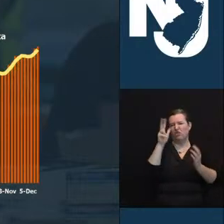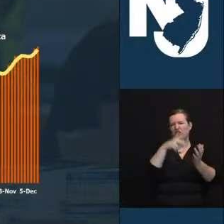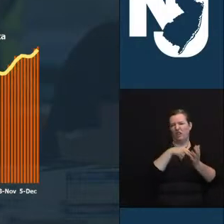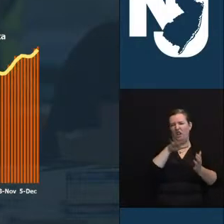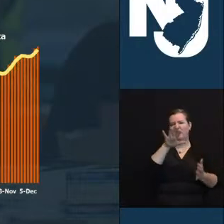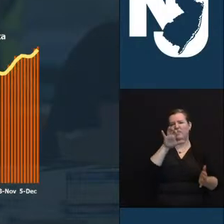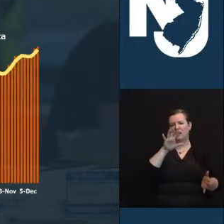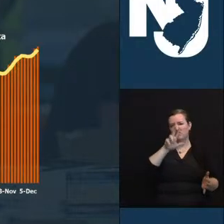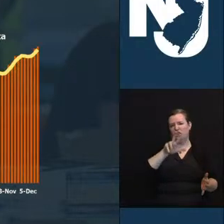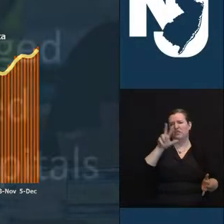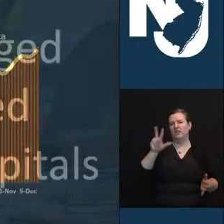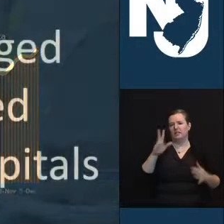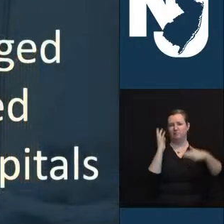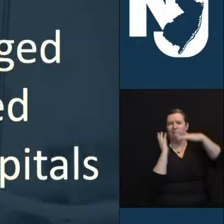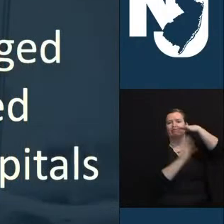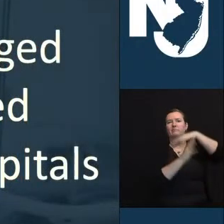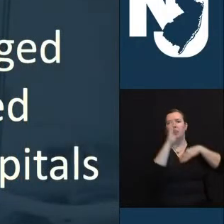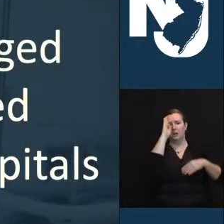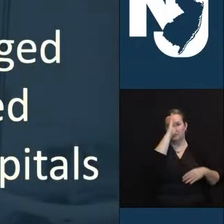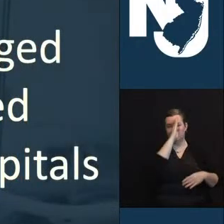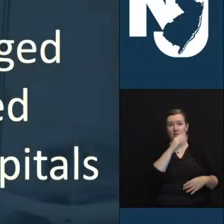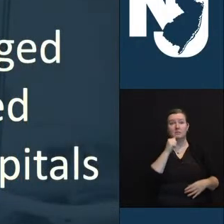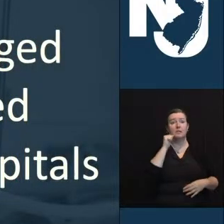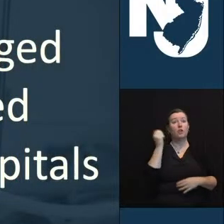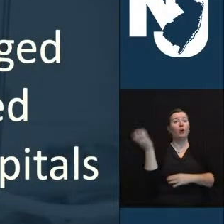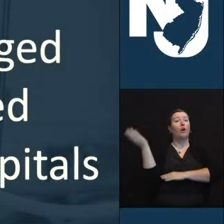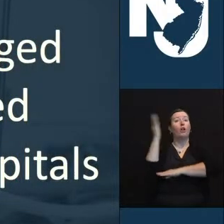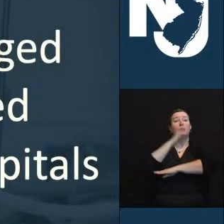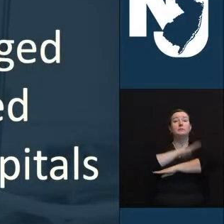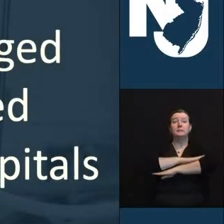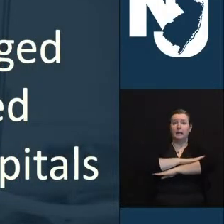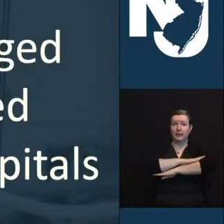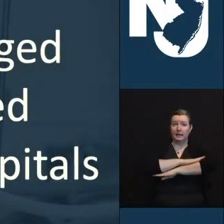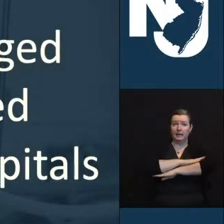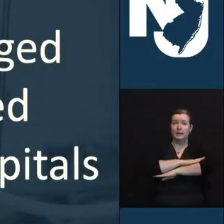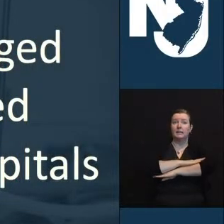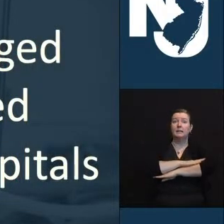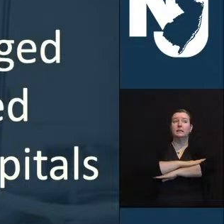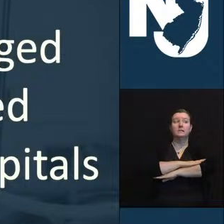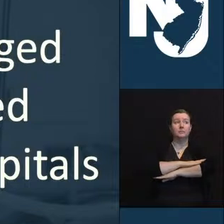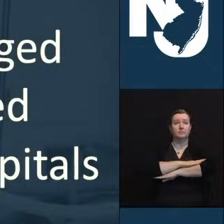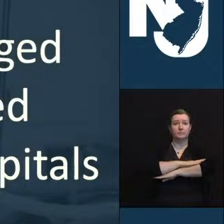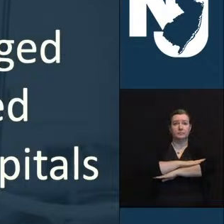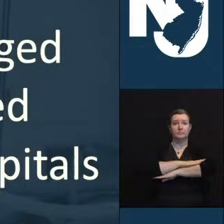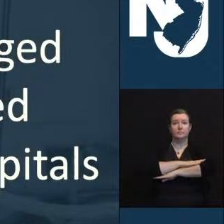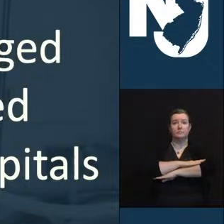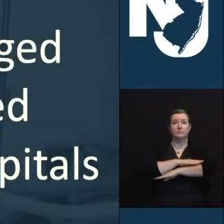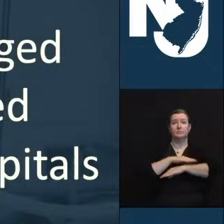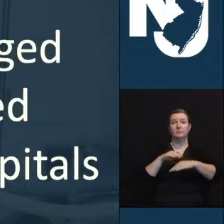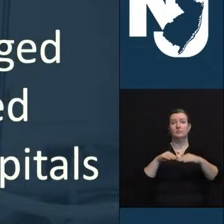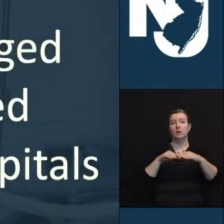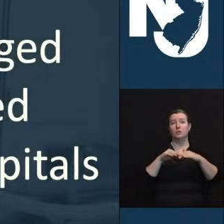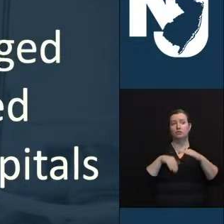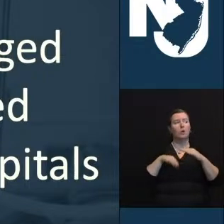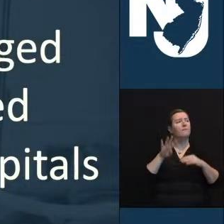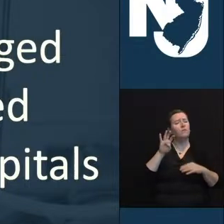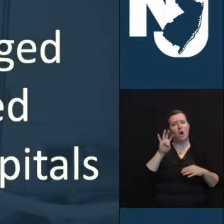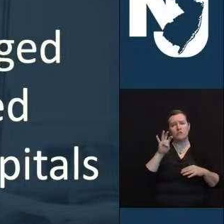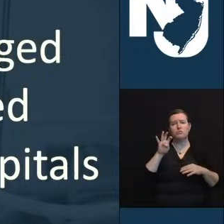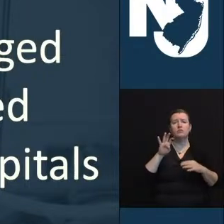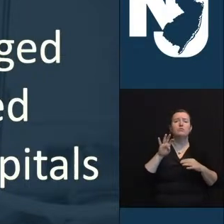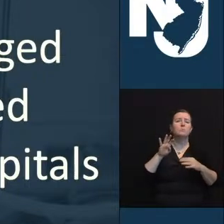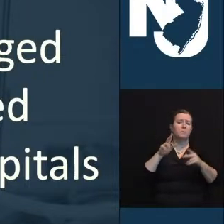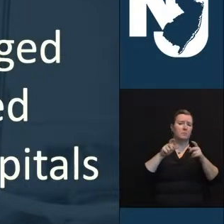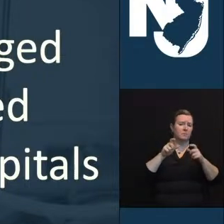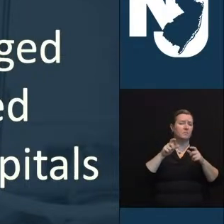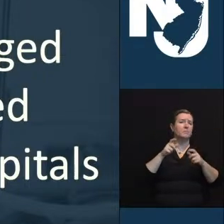3,533. Throughout the day yesterday, and these numbers are not insignificant, so just under 400 persons live persons walked out